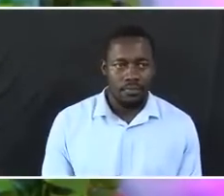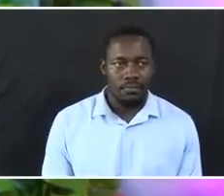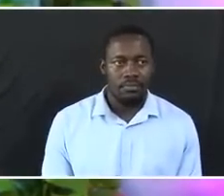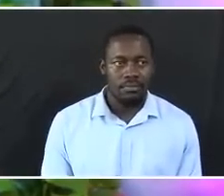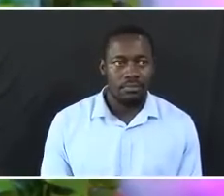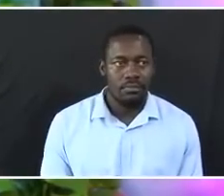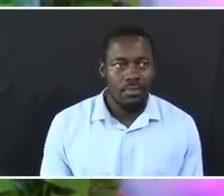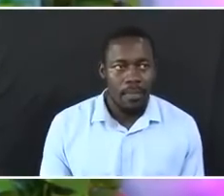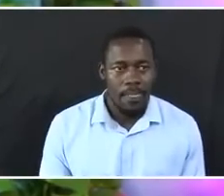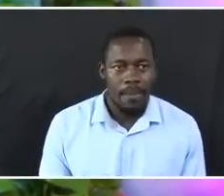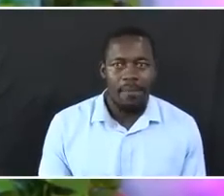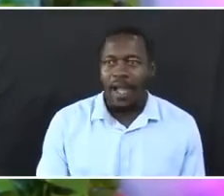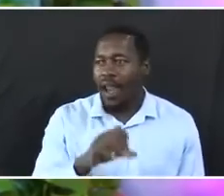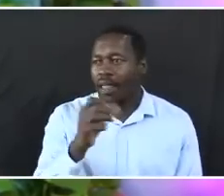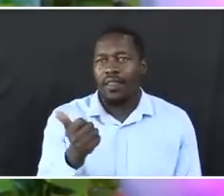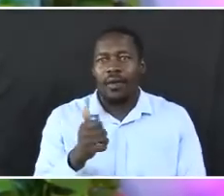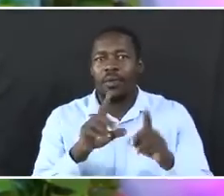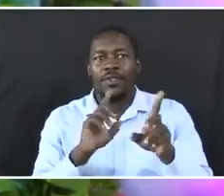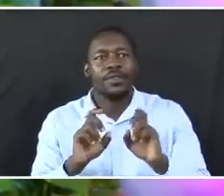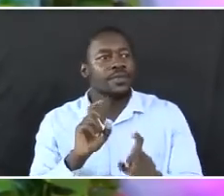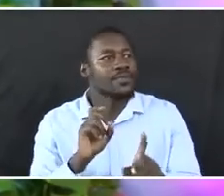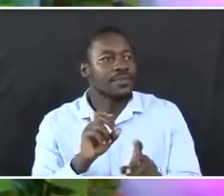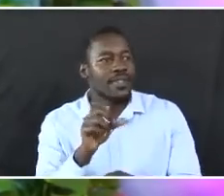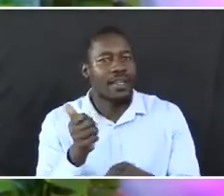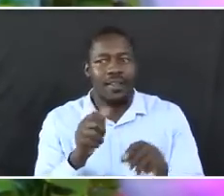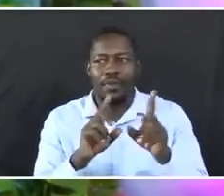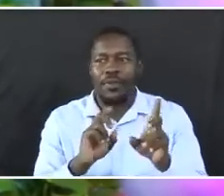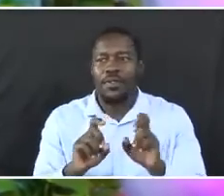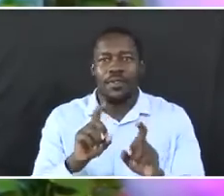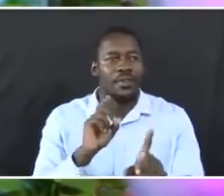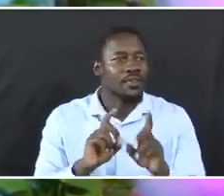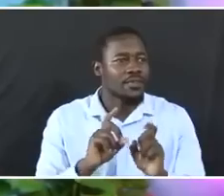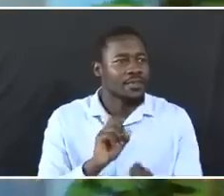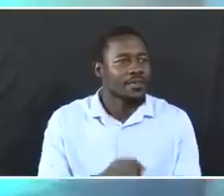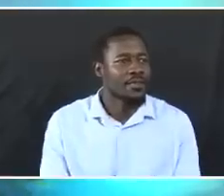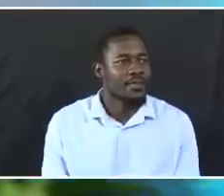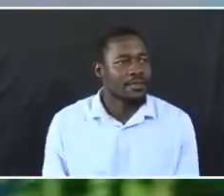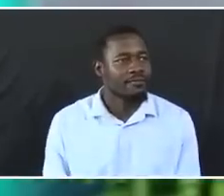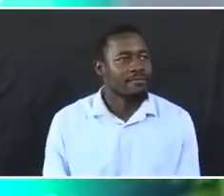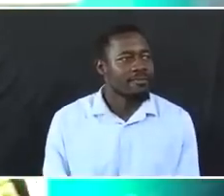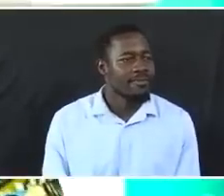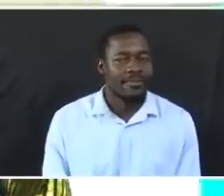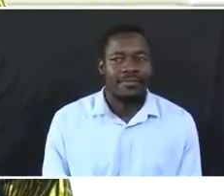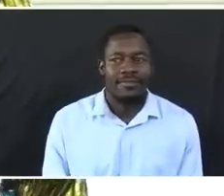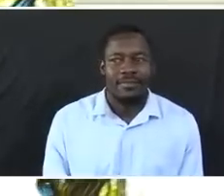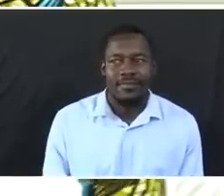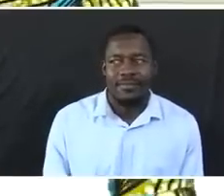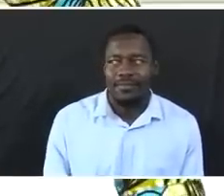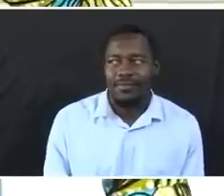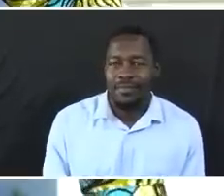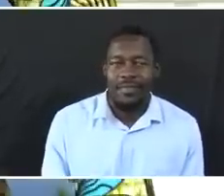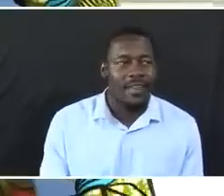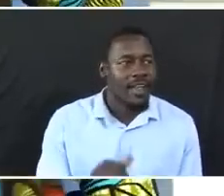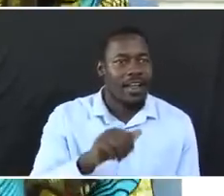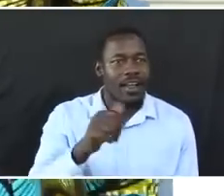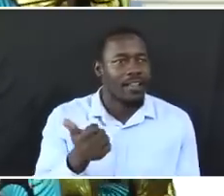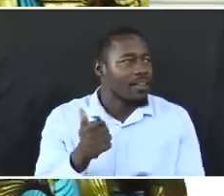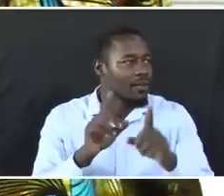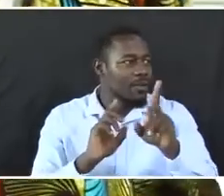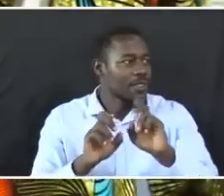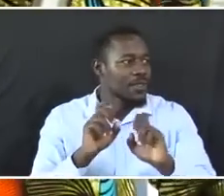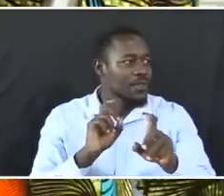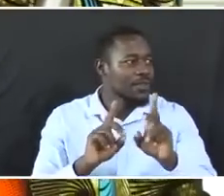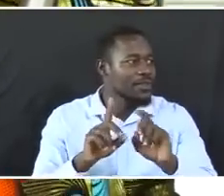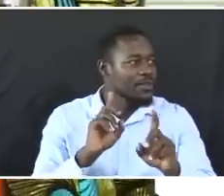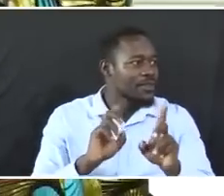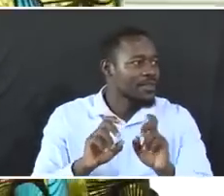What was question number two? No, there was a question they asked here. Remarriage and